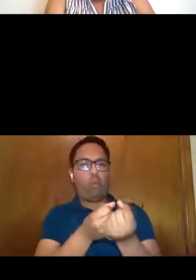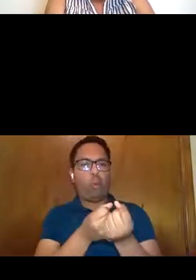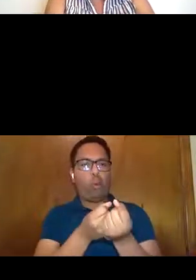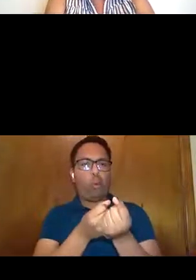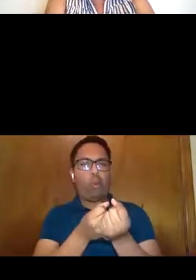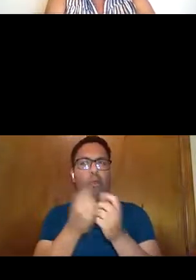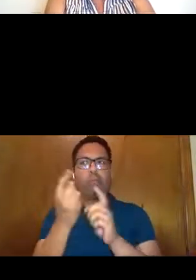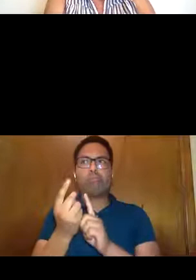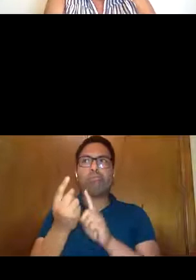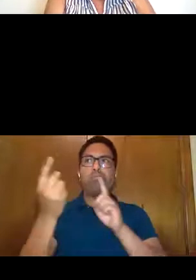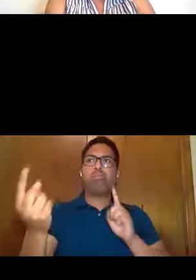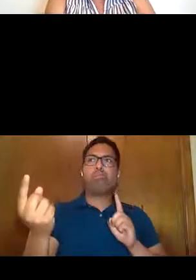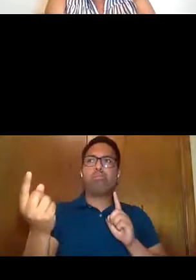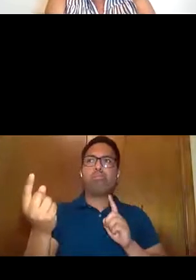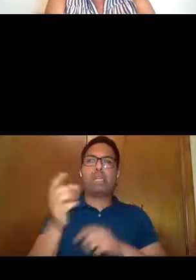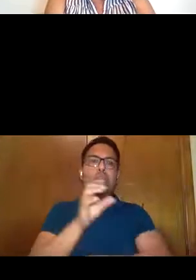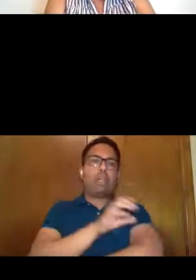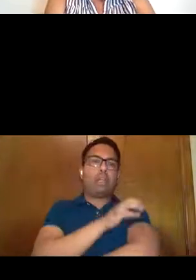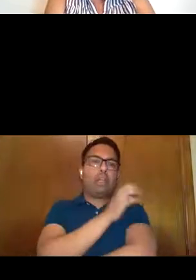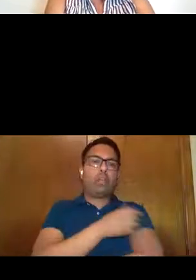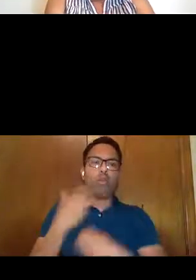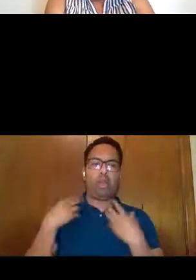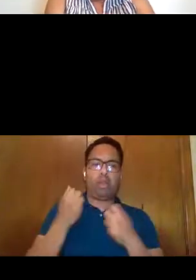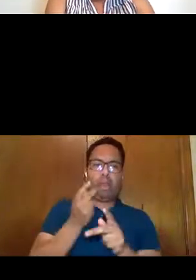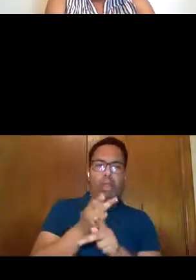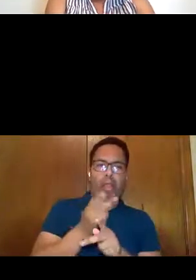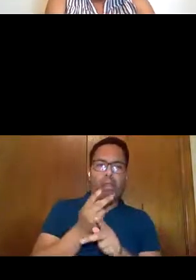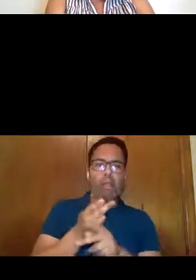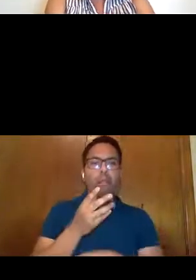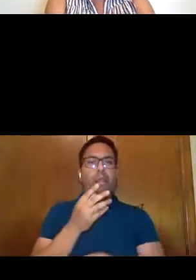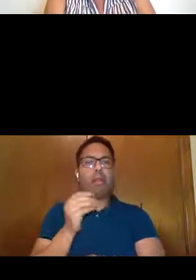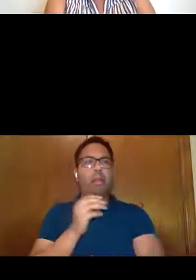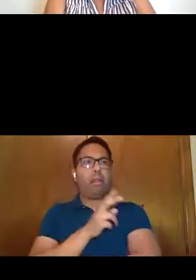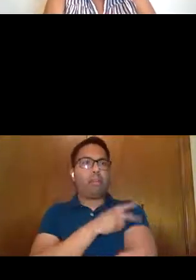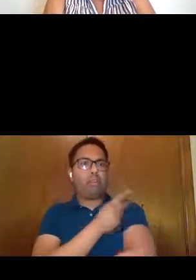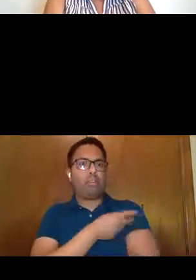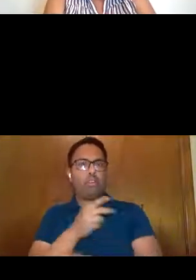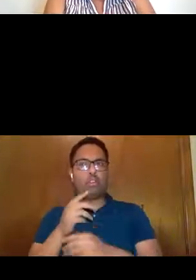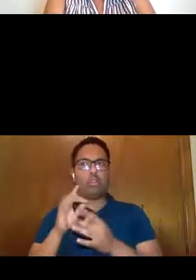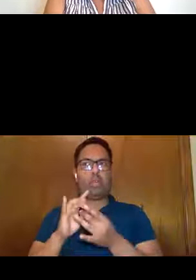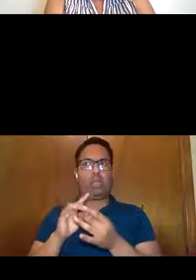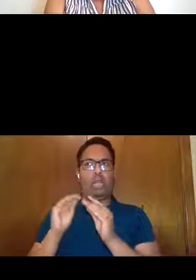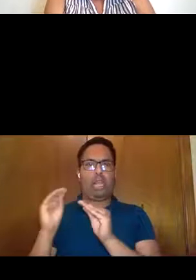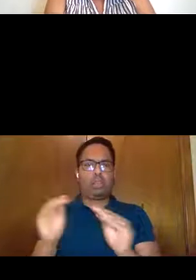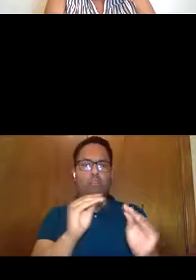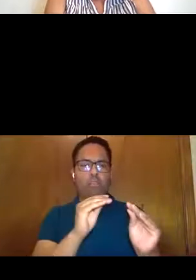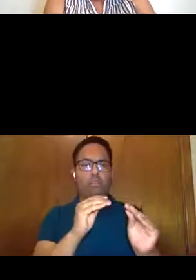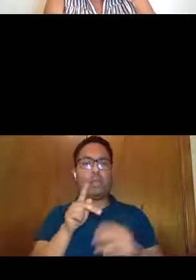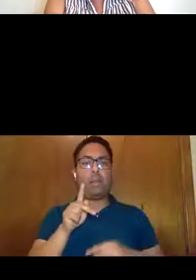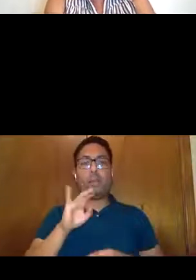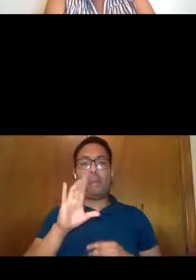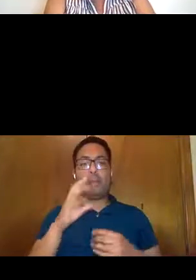clinical health care, patient and professional health-related education, public health, and